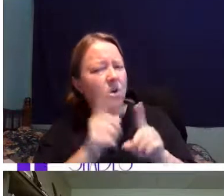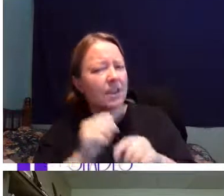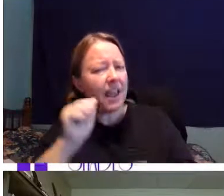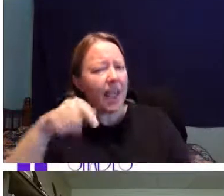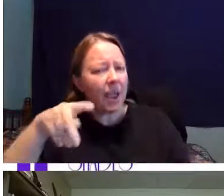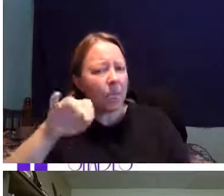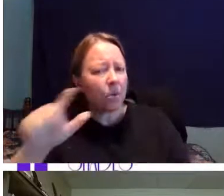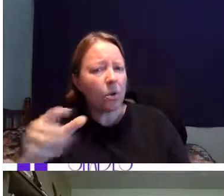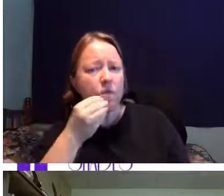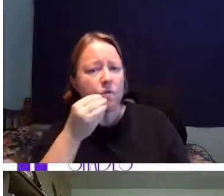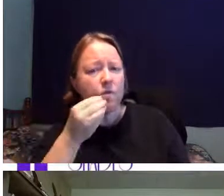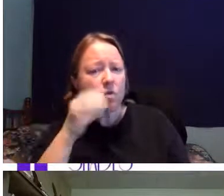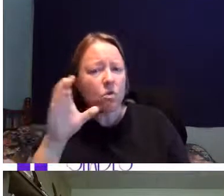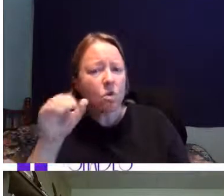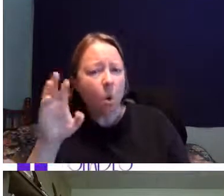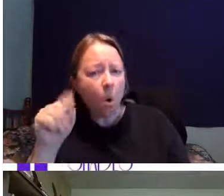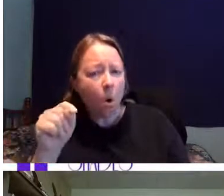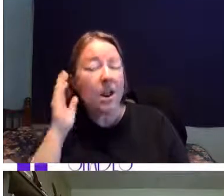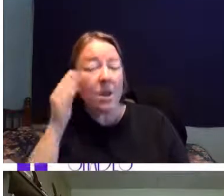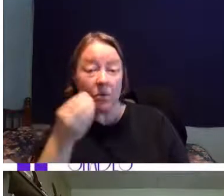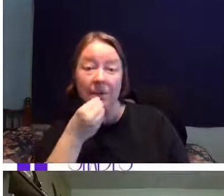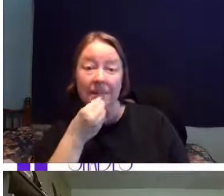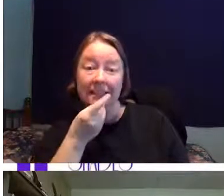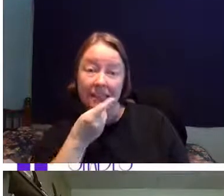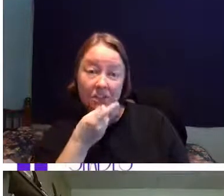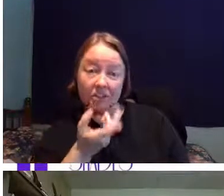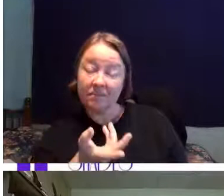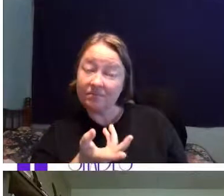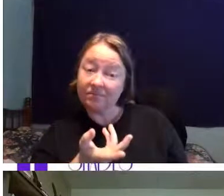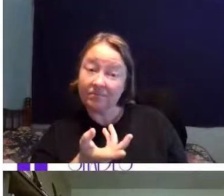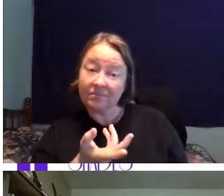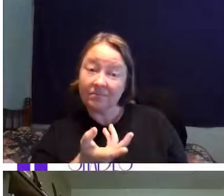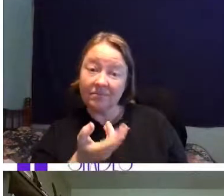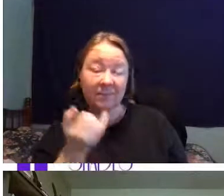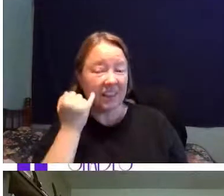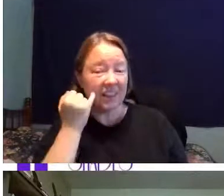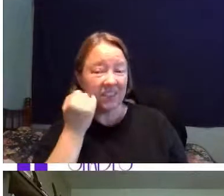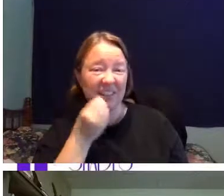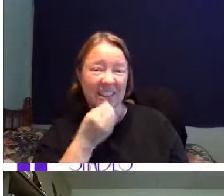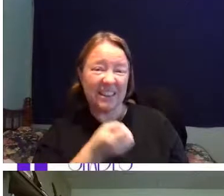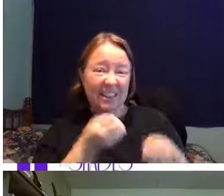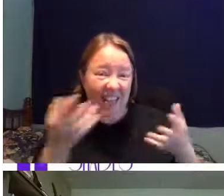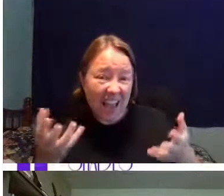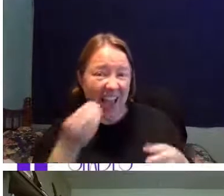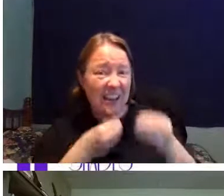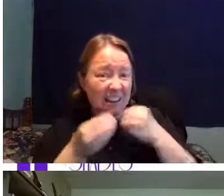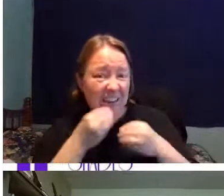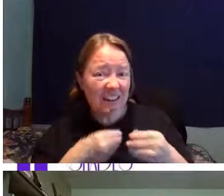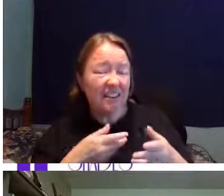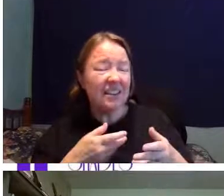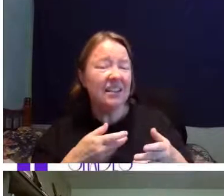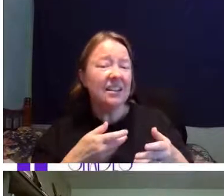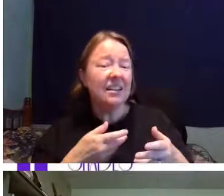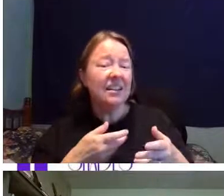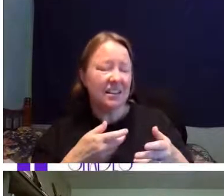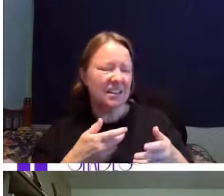court, he's going to eat supper. Even if he eats a lot of supper, he's going to eat a big supper. But